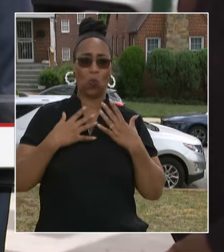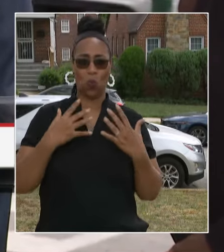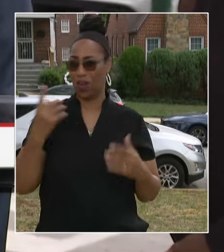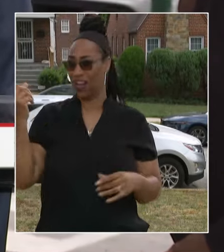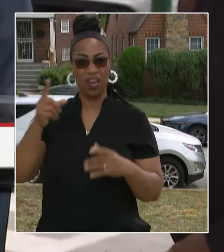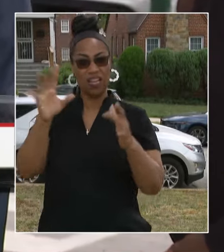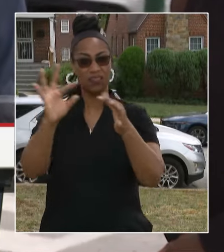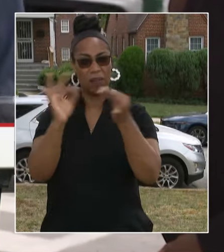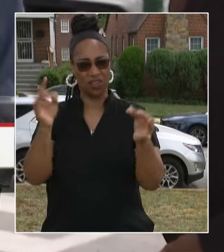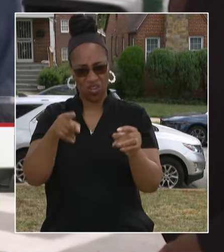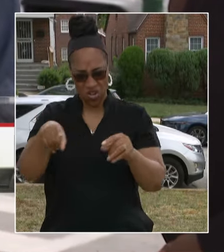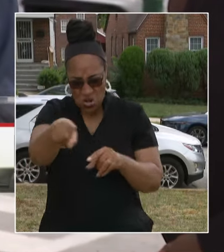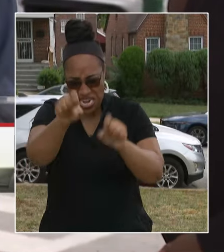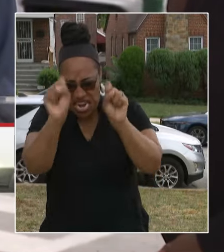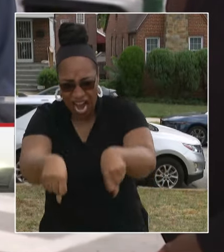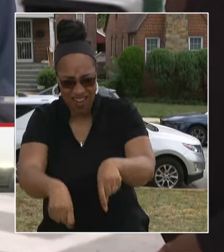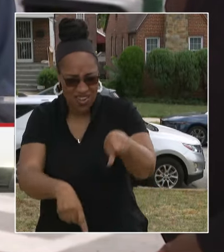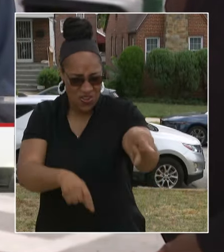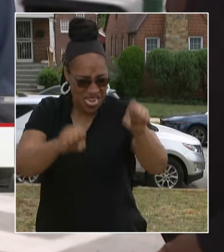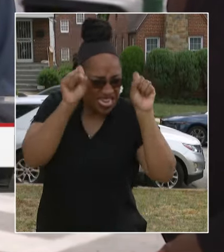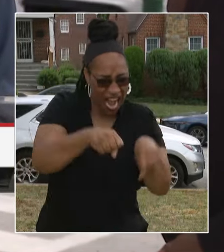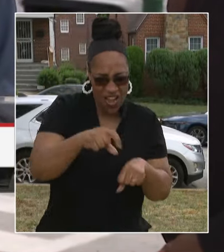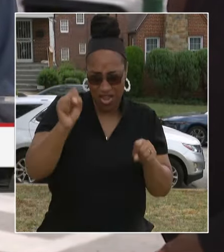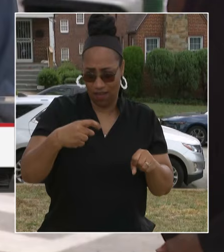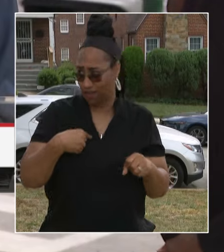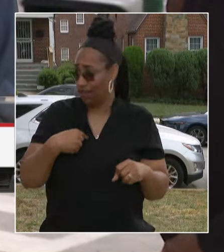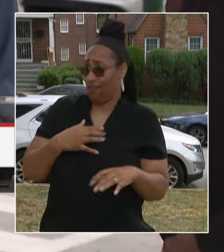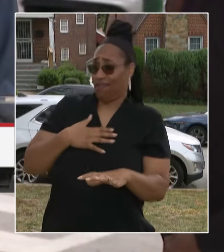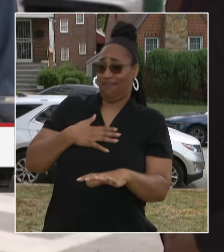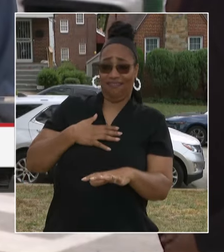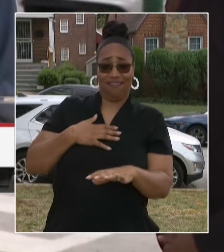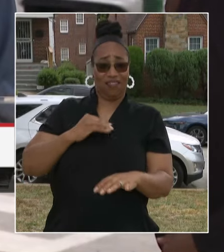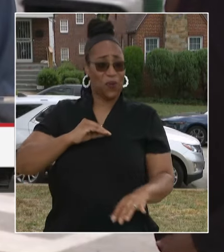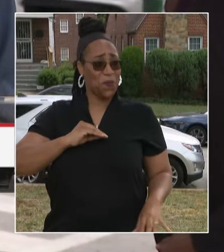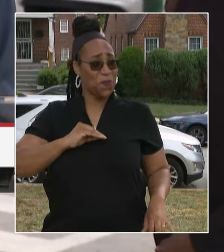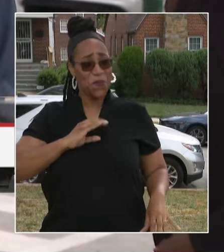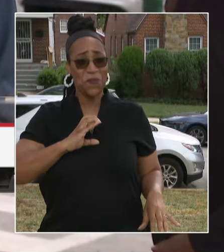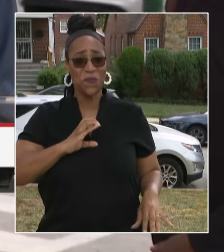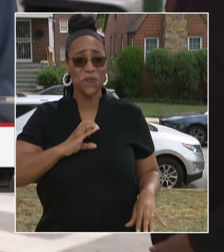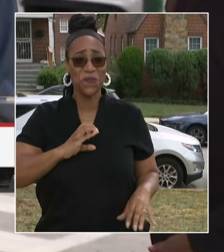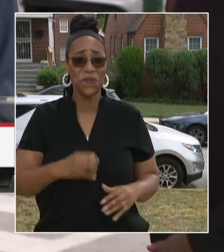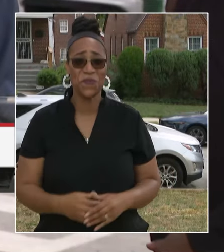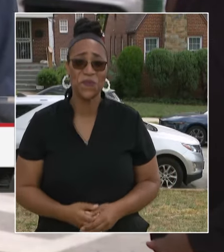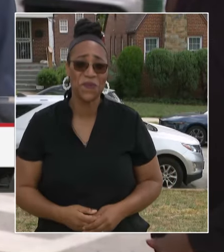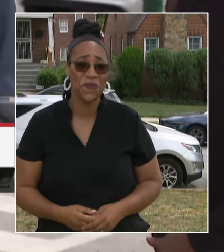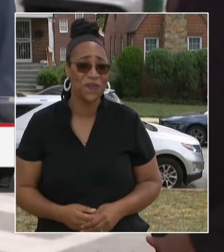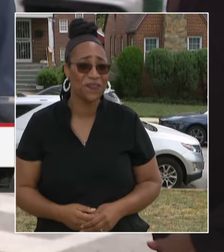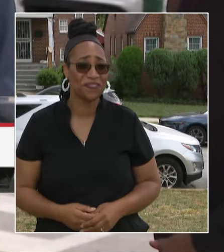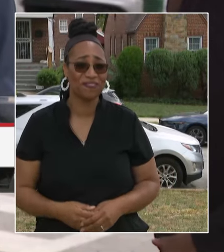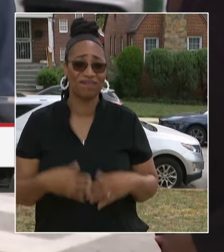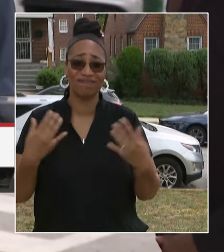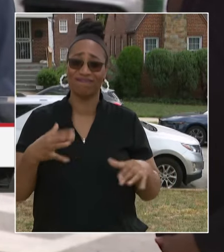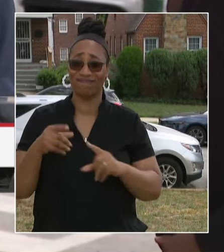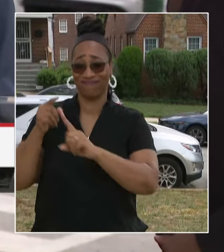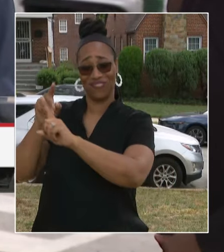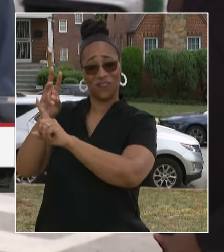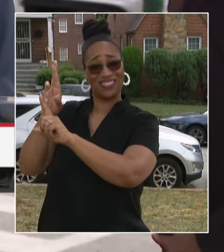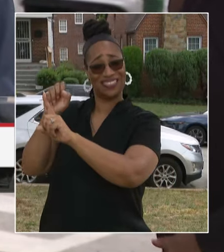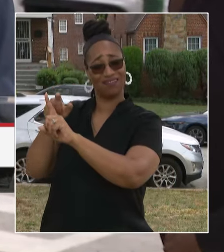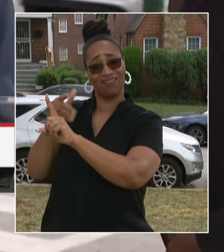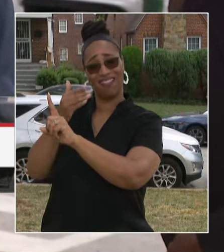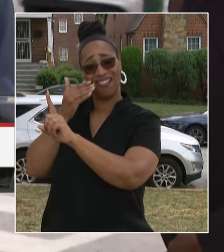you. But I want to thank him for what he's done. I want to thank his wife, who I knew very well. I want to thank his children,